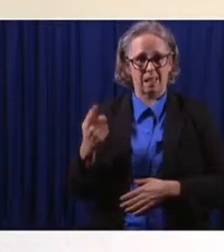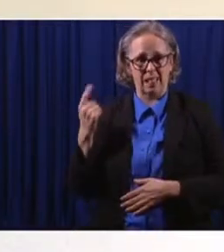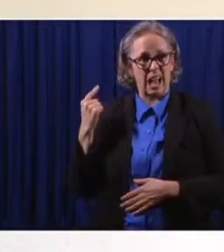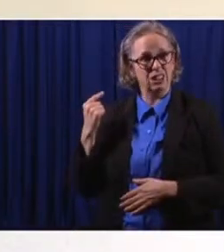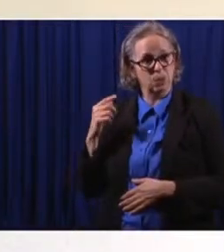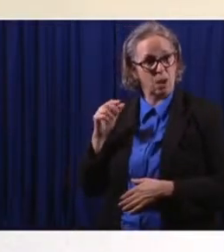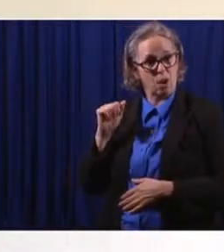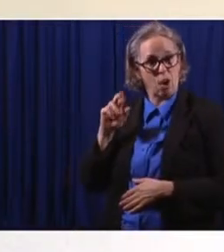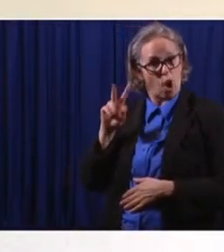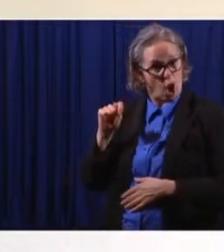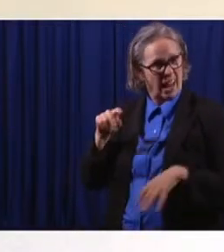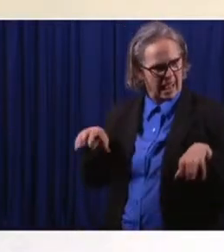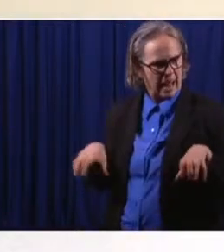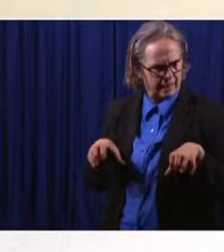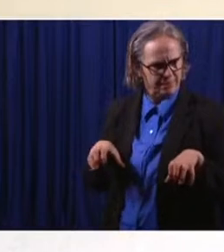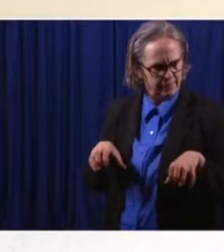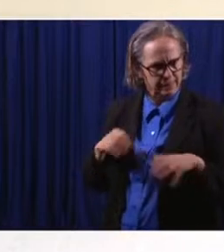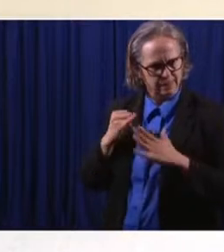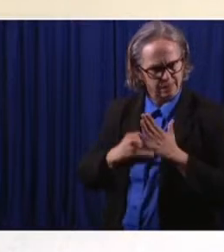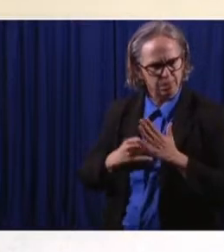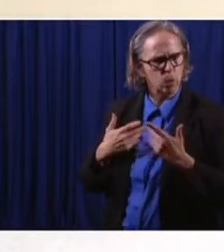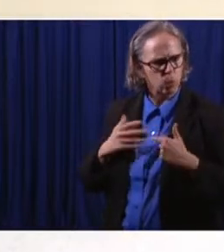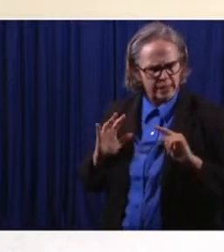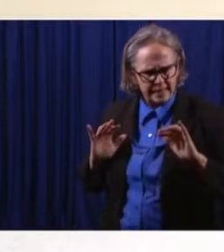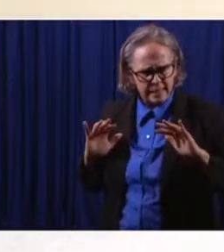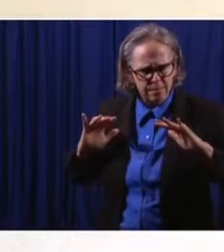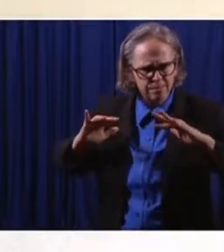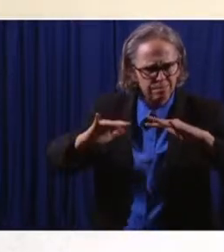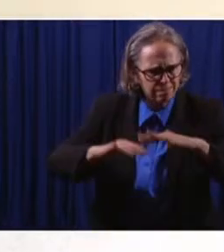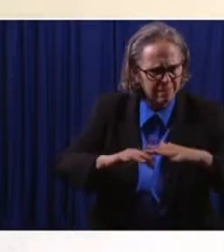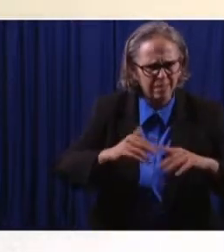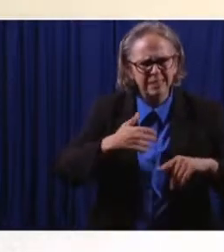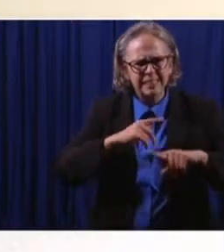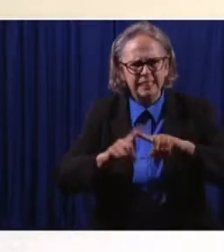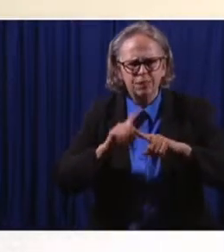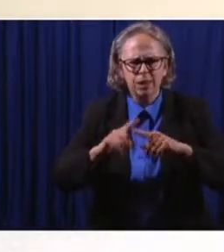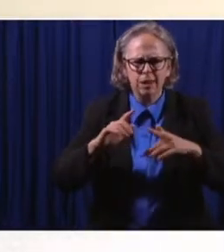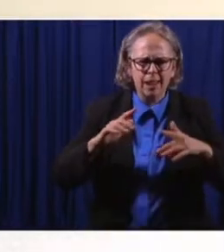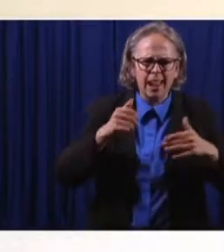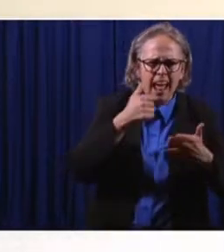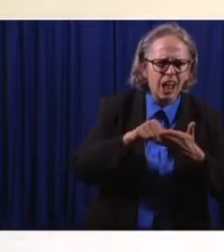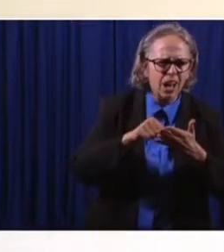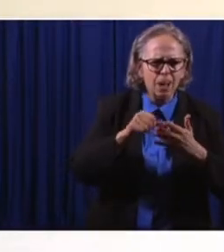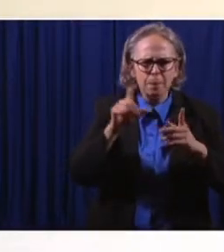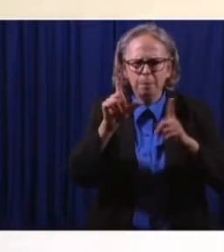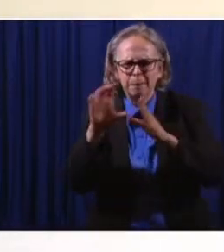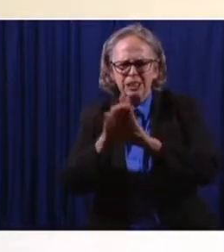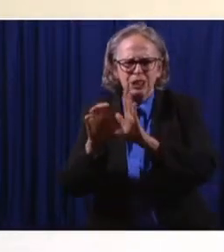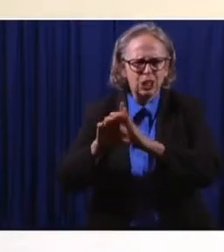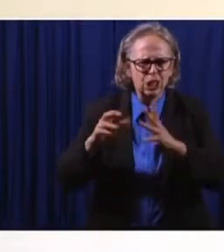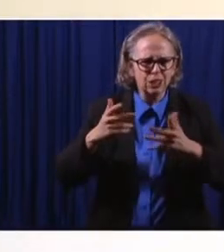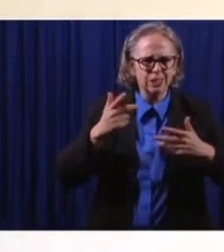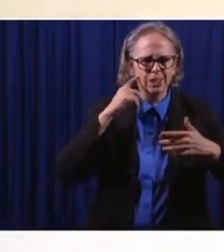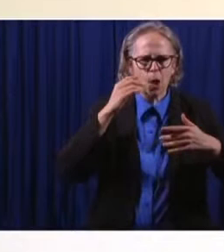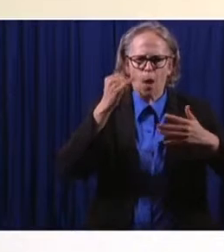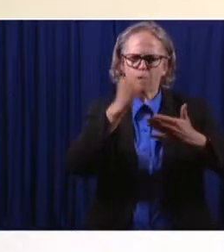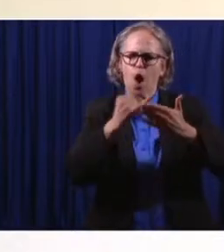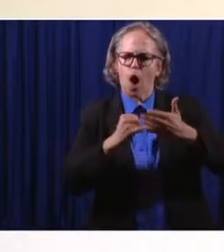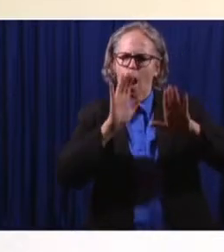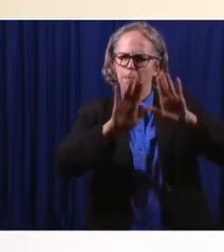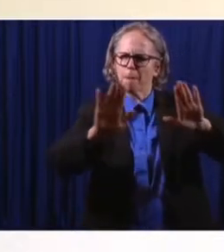name with different types of letters that were pictures that were taken just from a lot of different